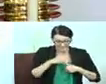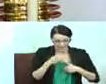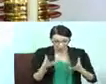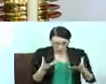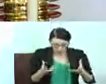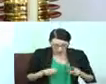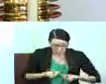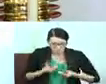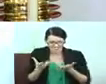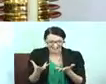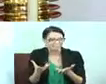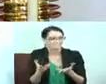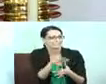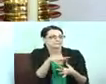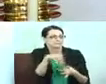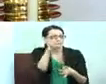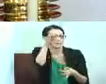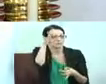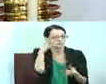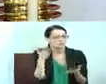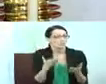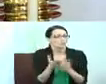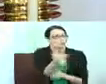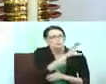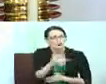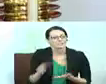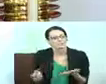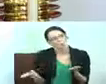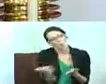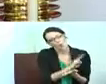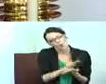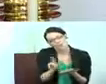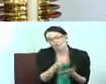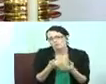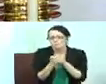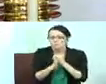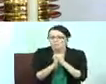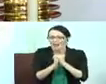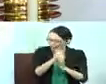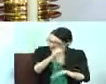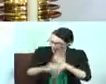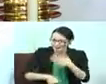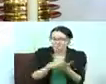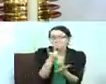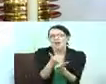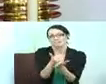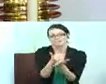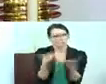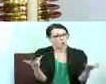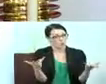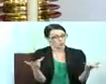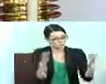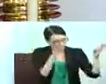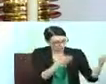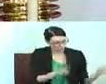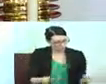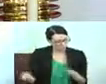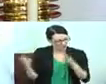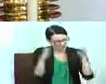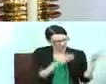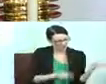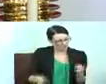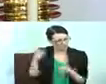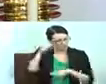give in spirit. In Christ's holy name we pray, amen. Amen. So as we prepare for this